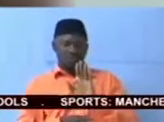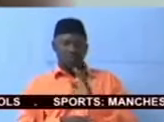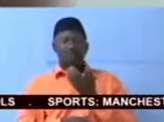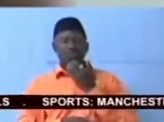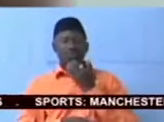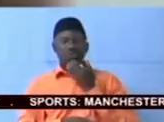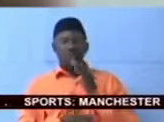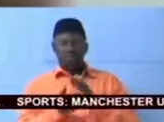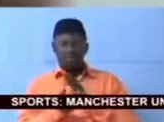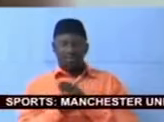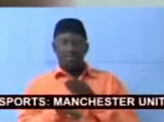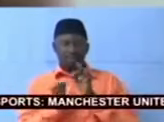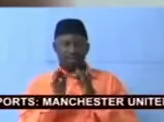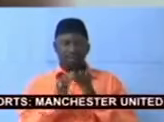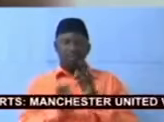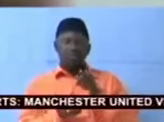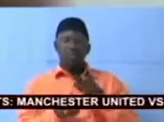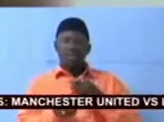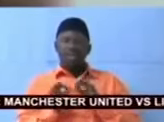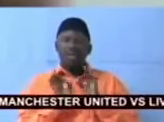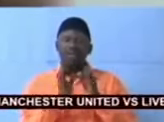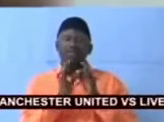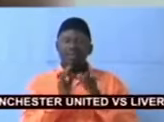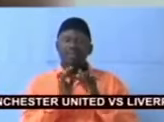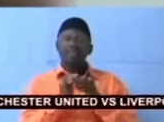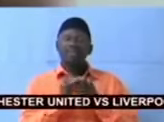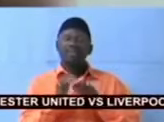You've just explained an interesting scenario to the commission.